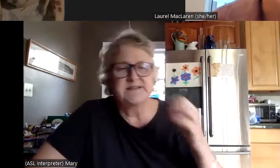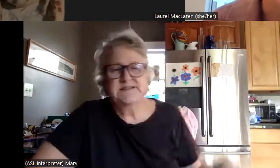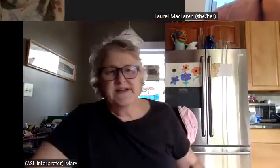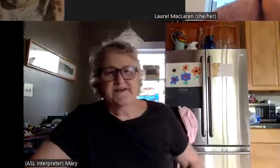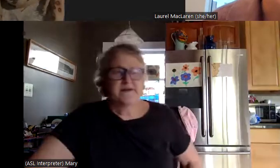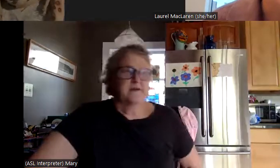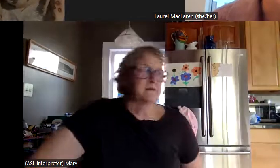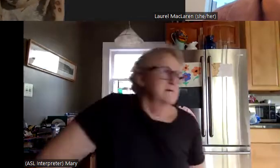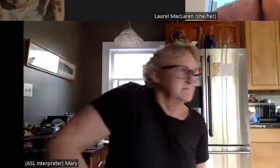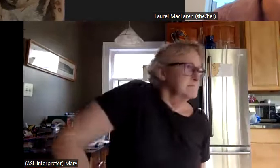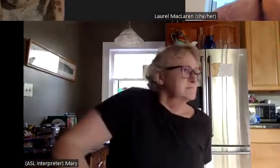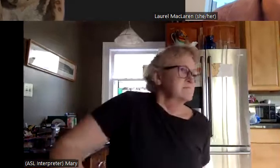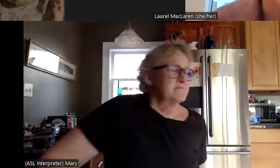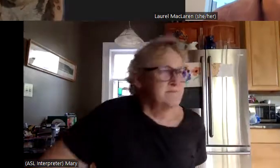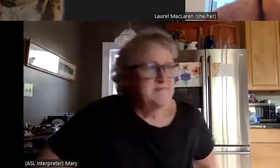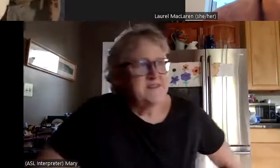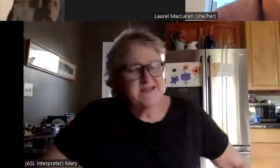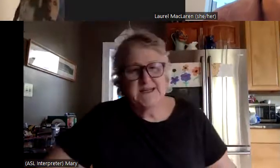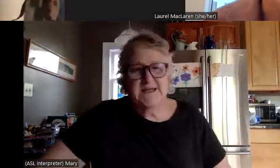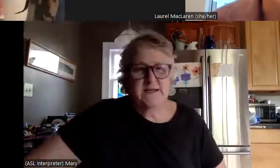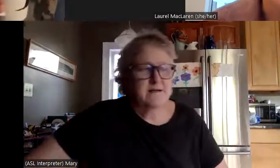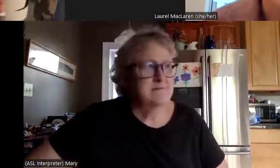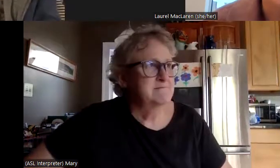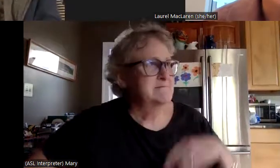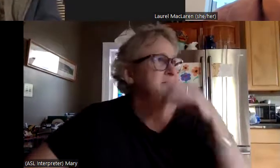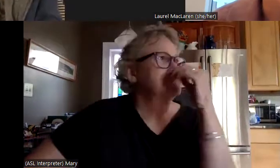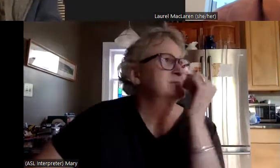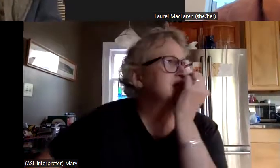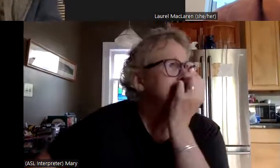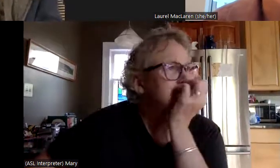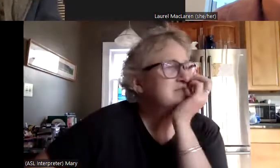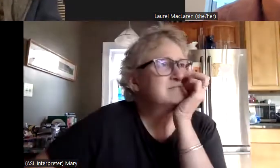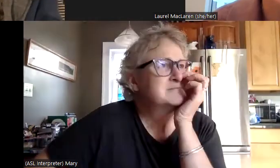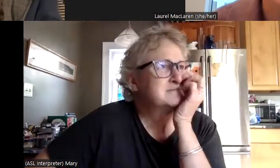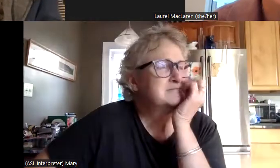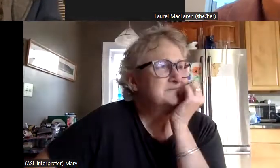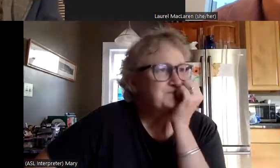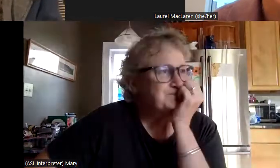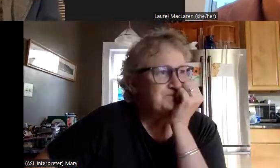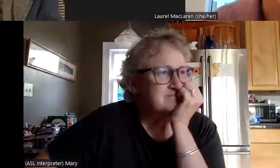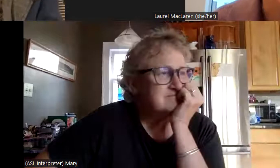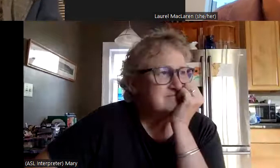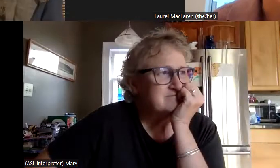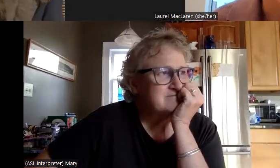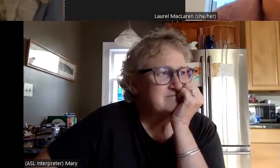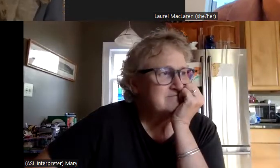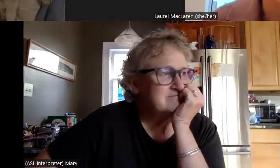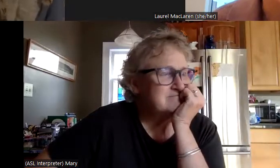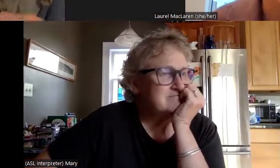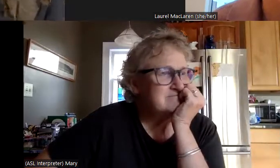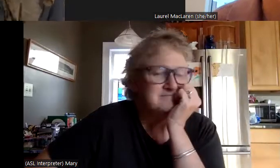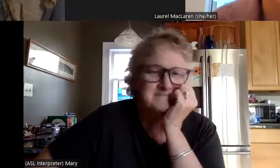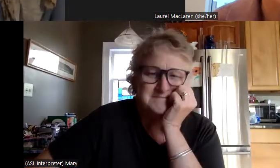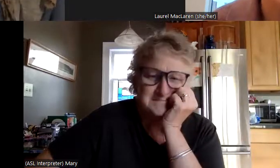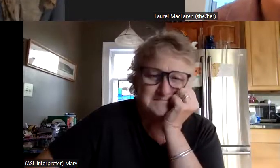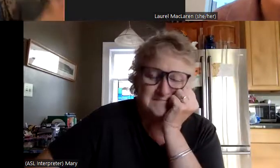It's like the Tiger King, the Snake King. Oh my gosh. And then There